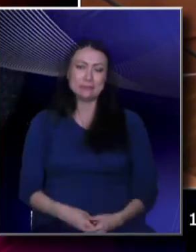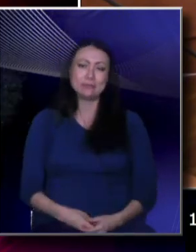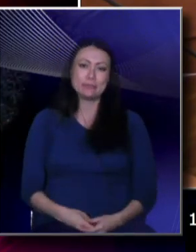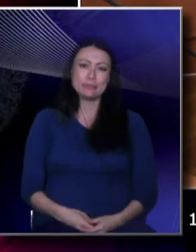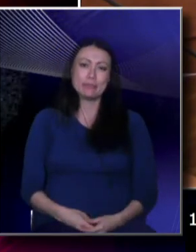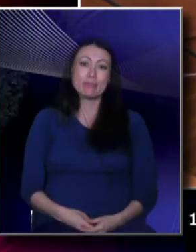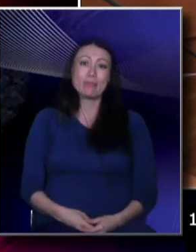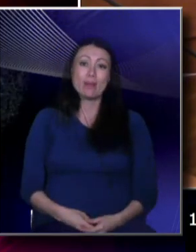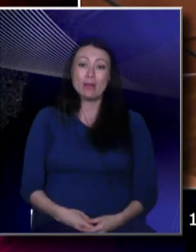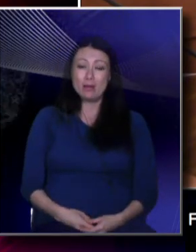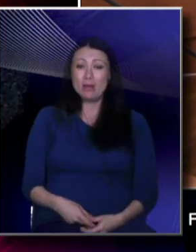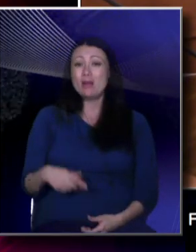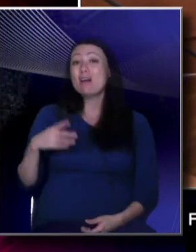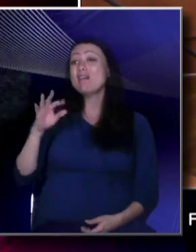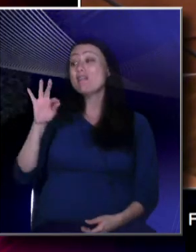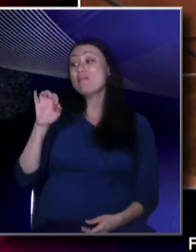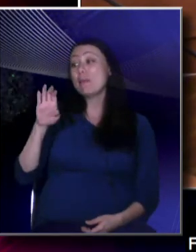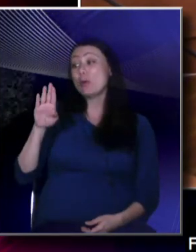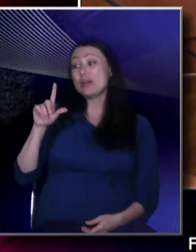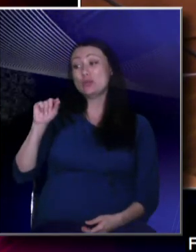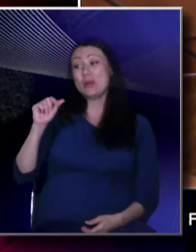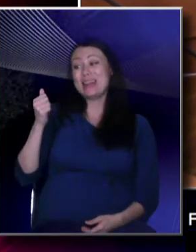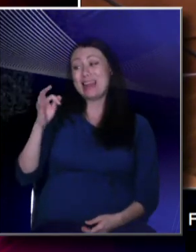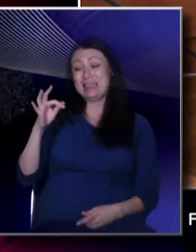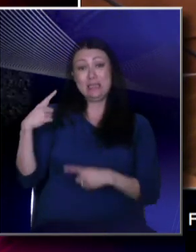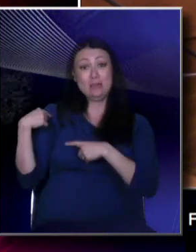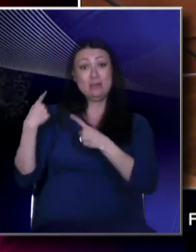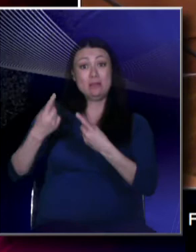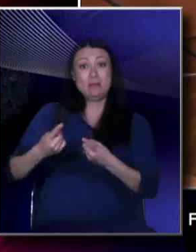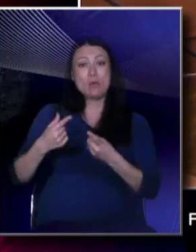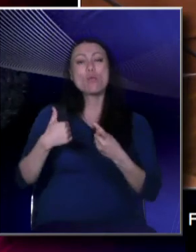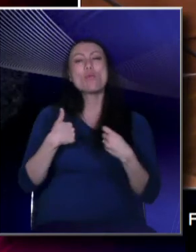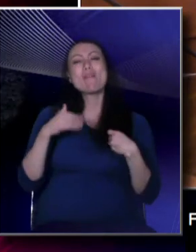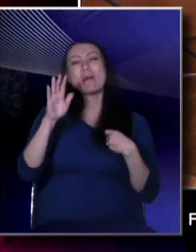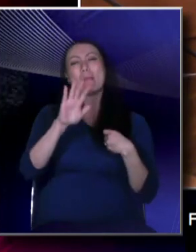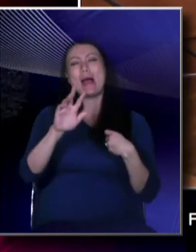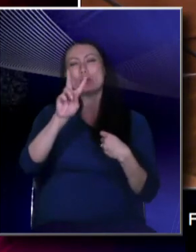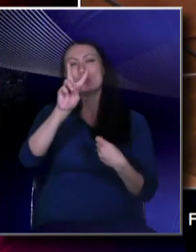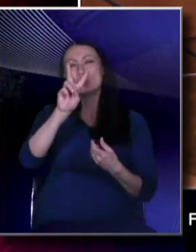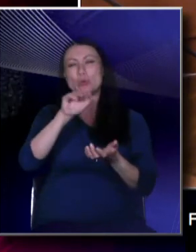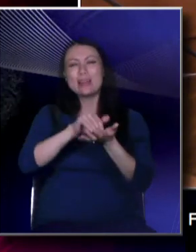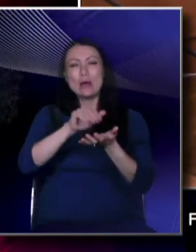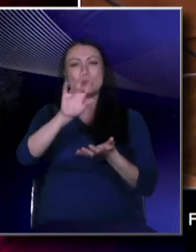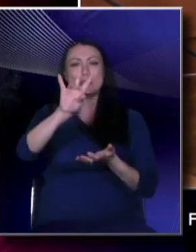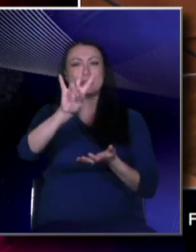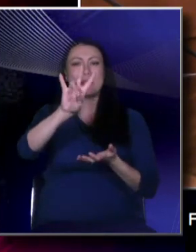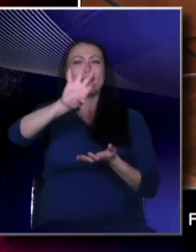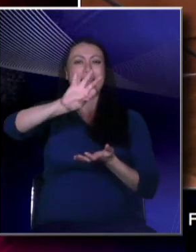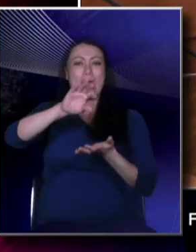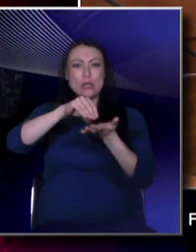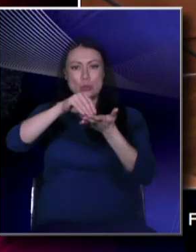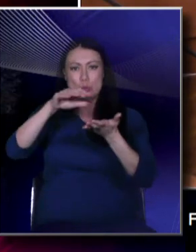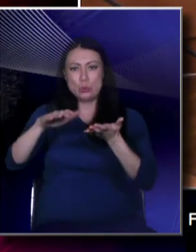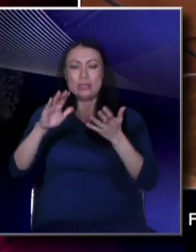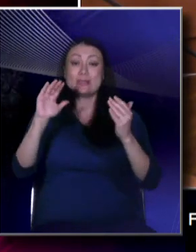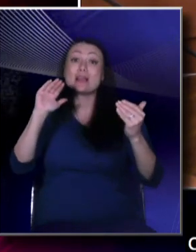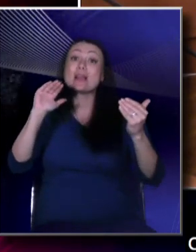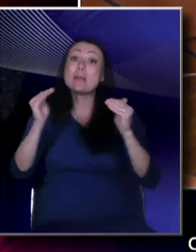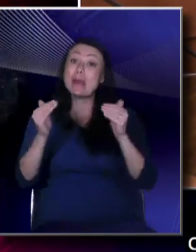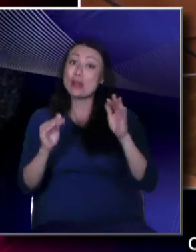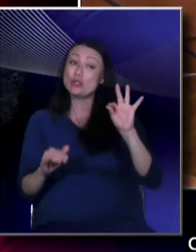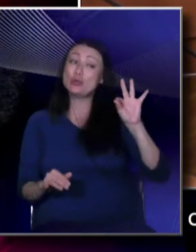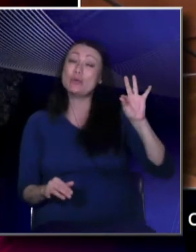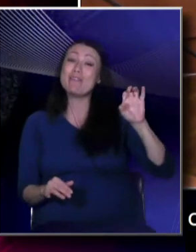of February 2019, we've had about 2,079 students. In comparison to